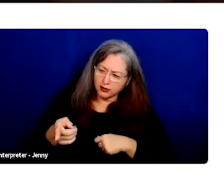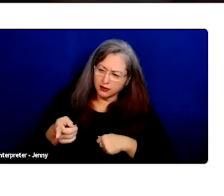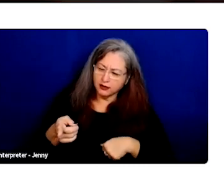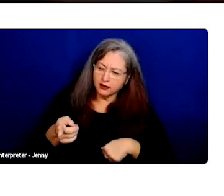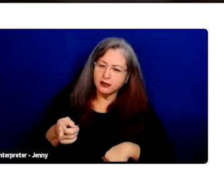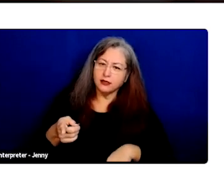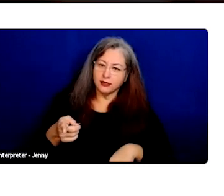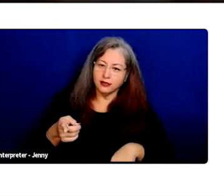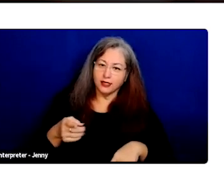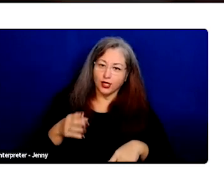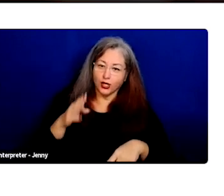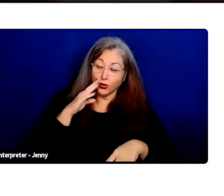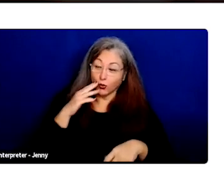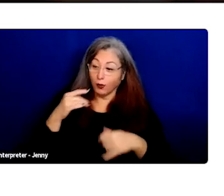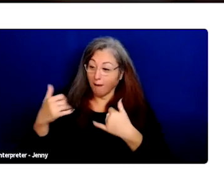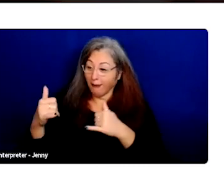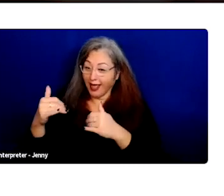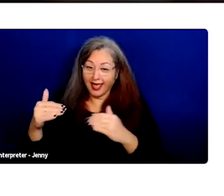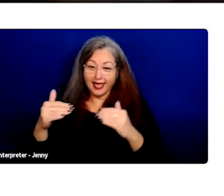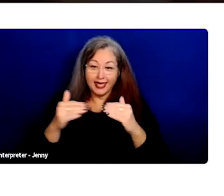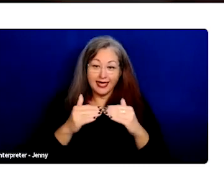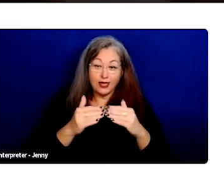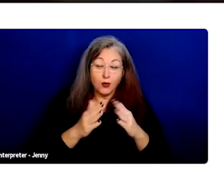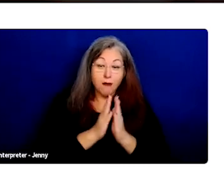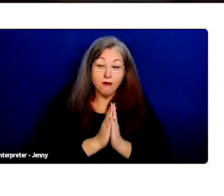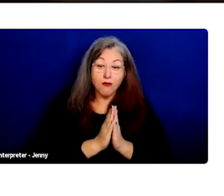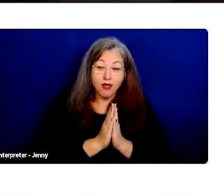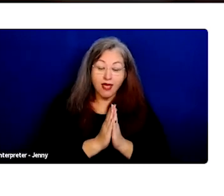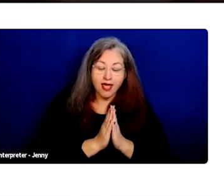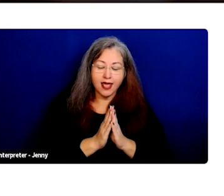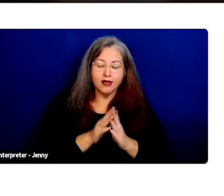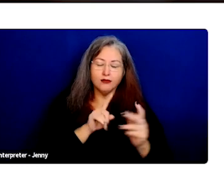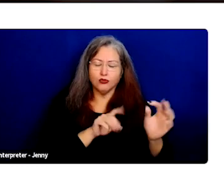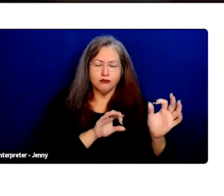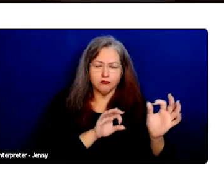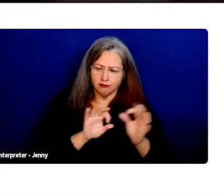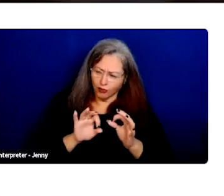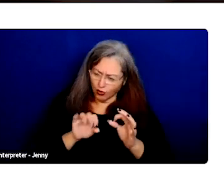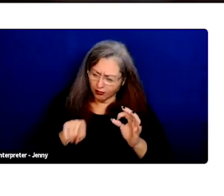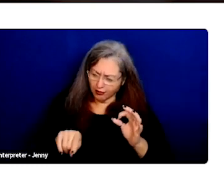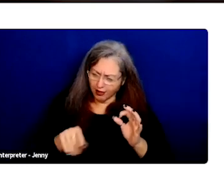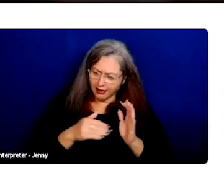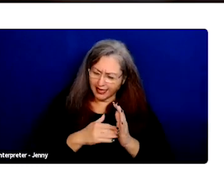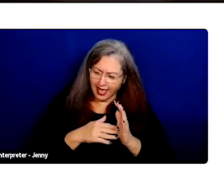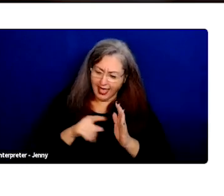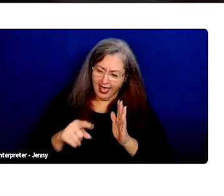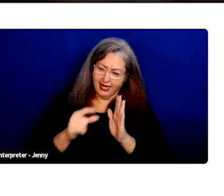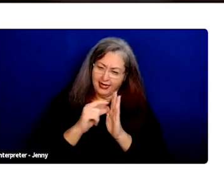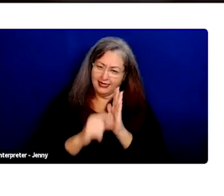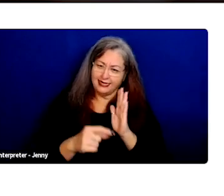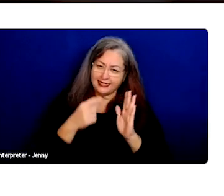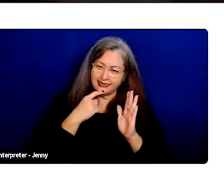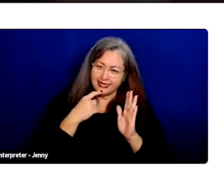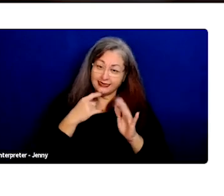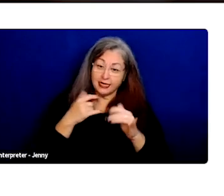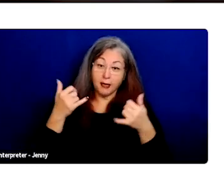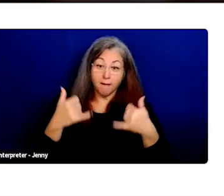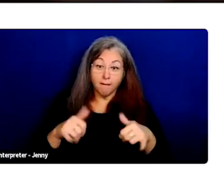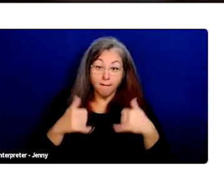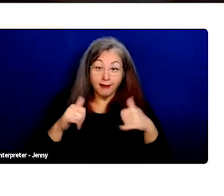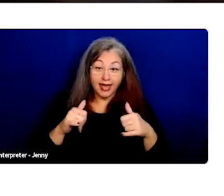"Playing is praying." And you look again and it says, "Playing